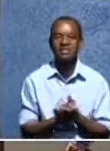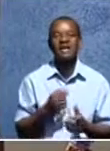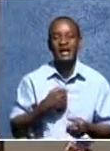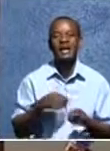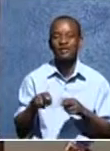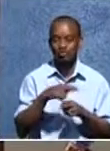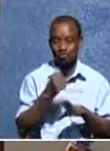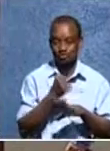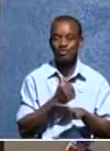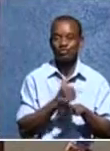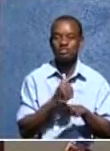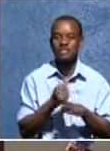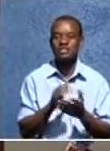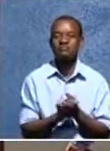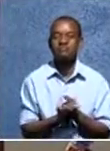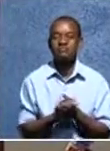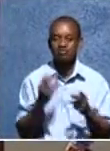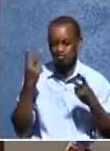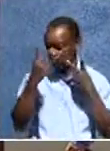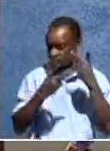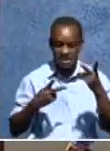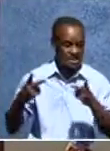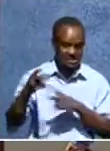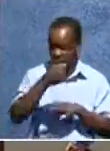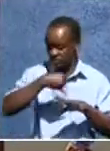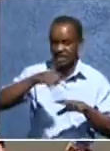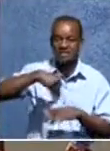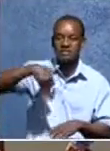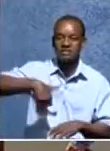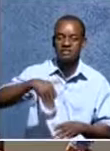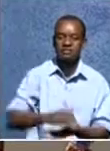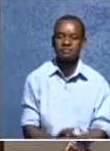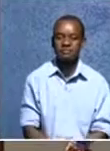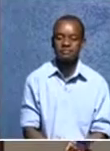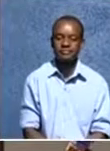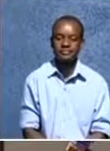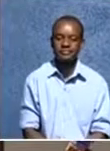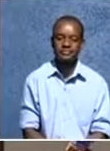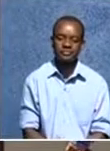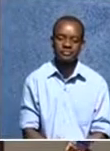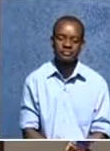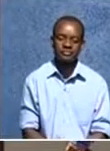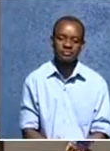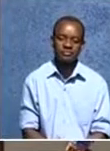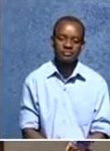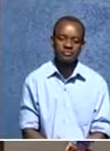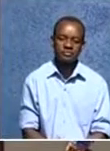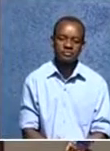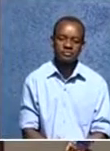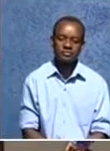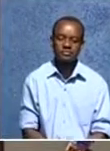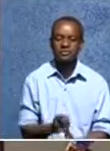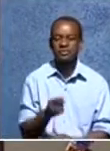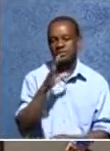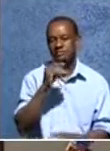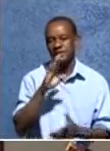to go into our next segment of the topic, the importance of networking and coordination has been emphasized throughout this evening. Well, one group